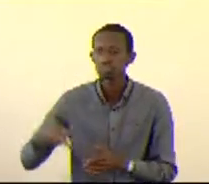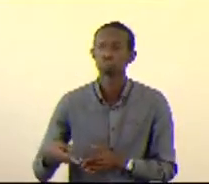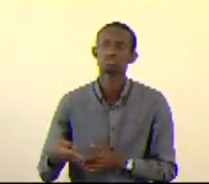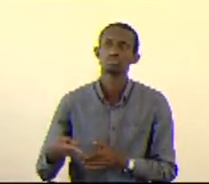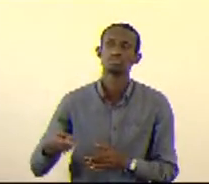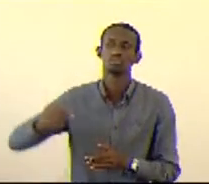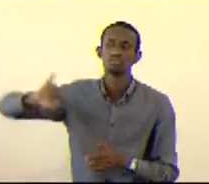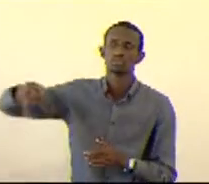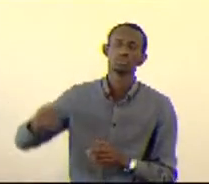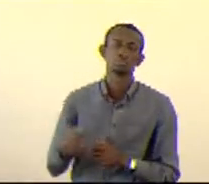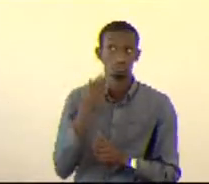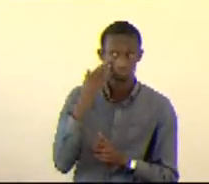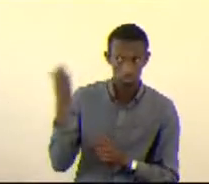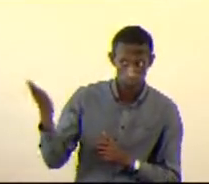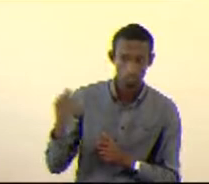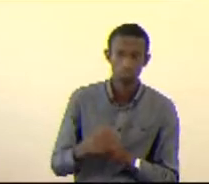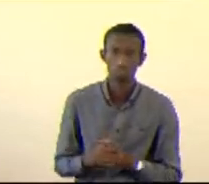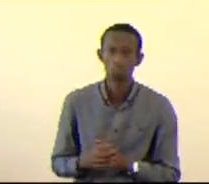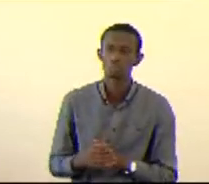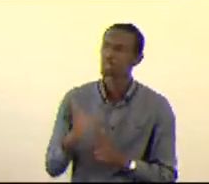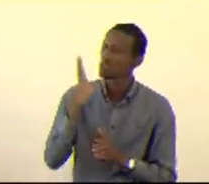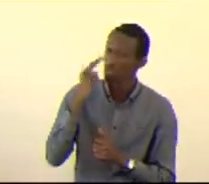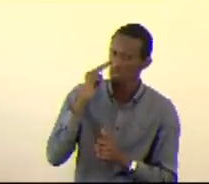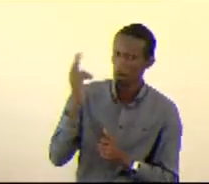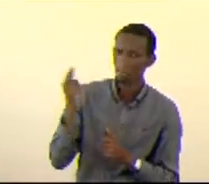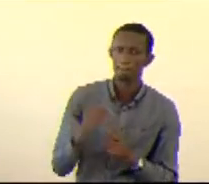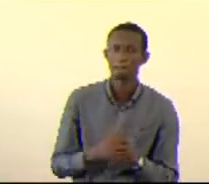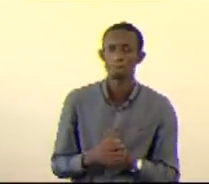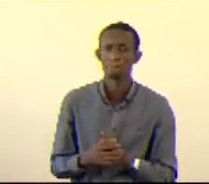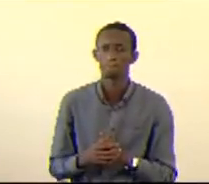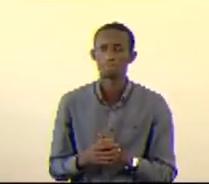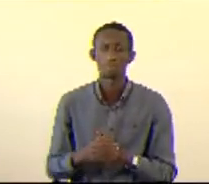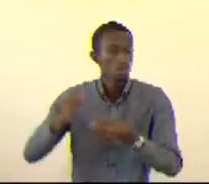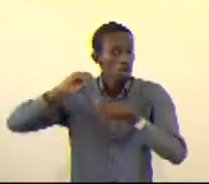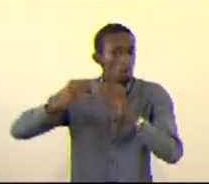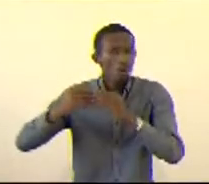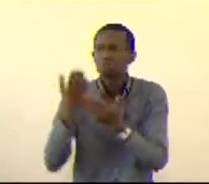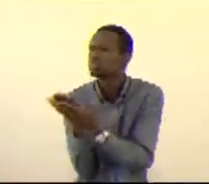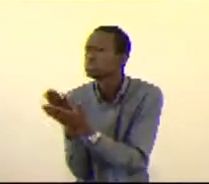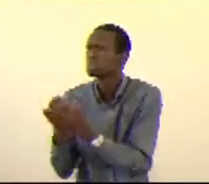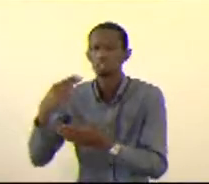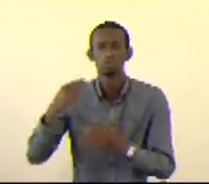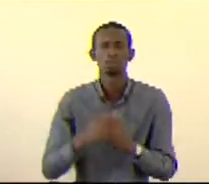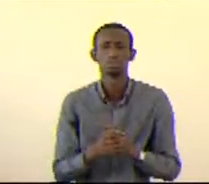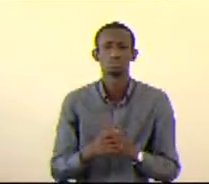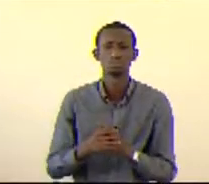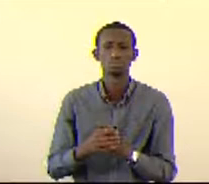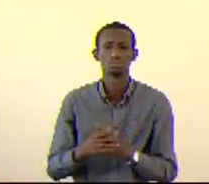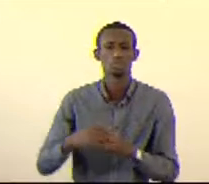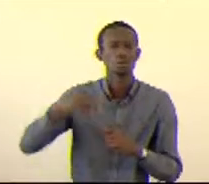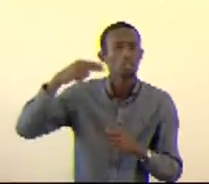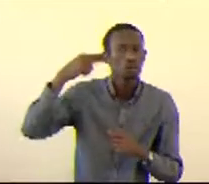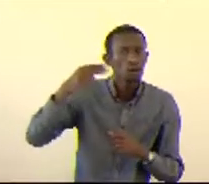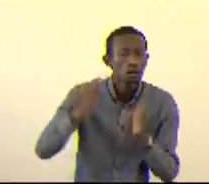You see? Then, when you look at this, the amount of heat here required is M, which is 1, times C, which